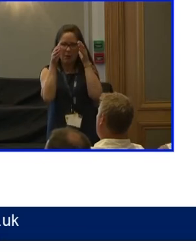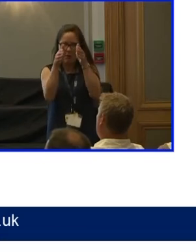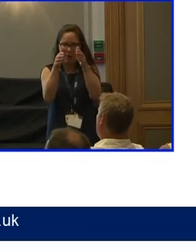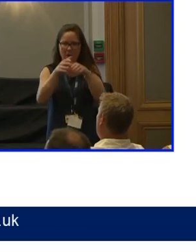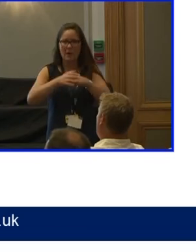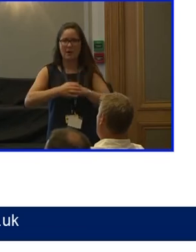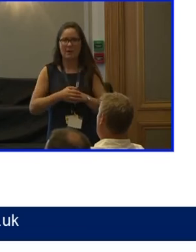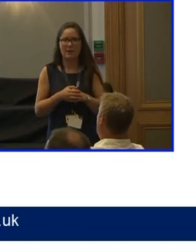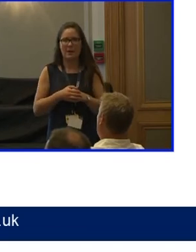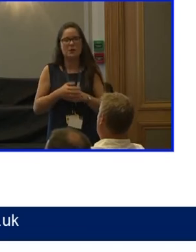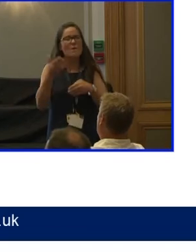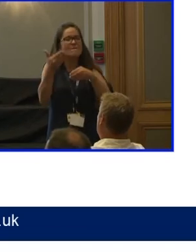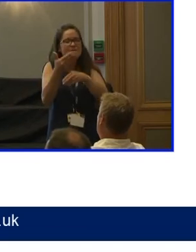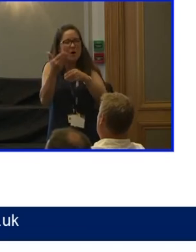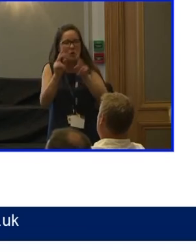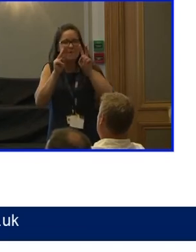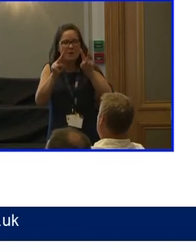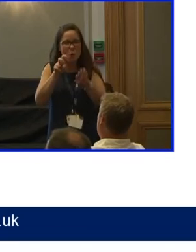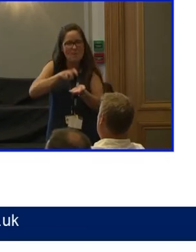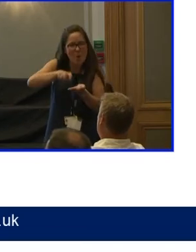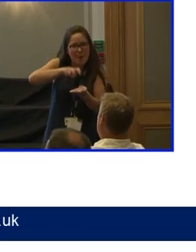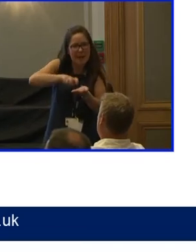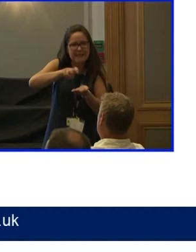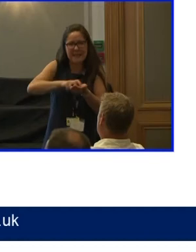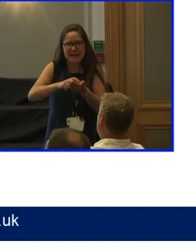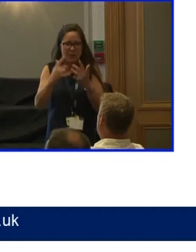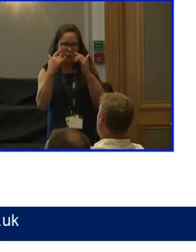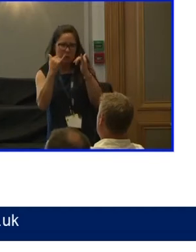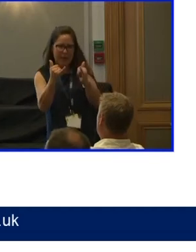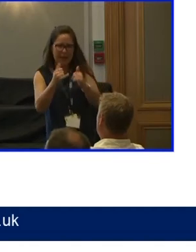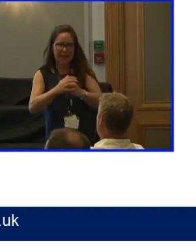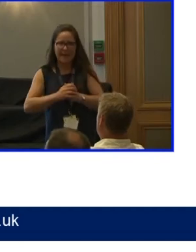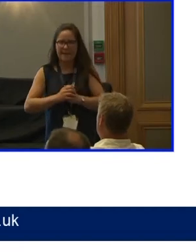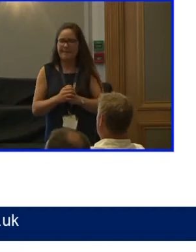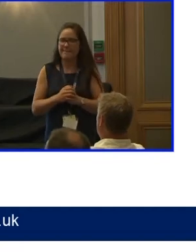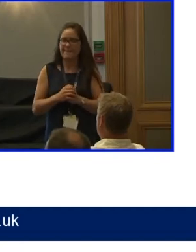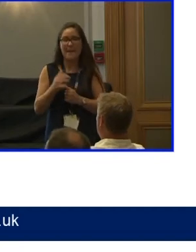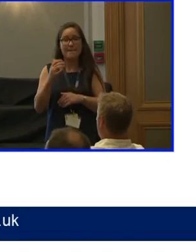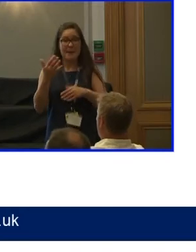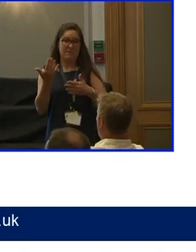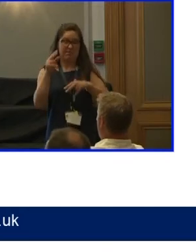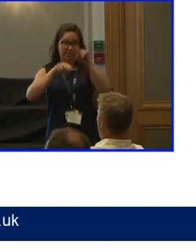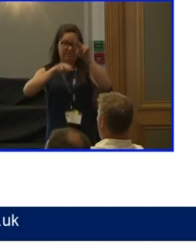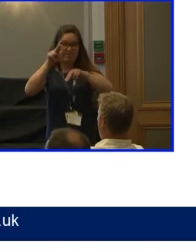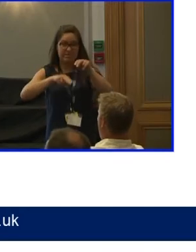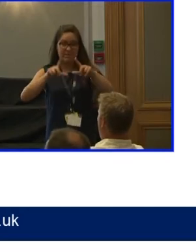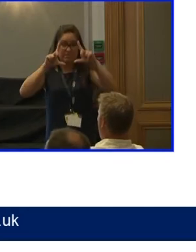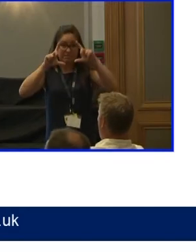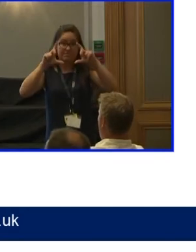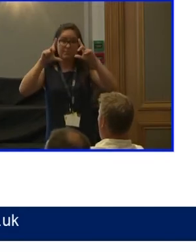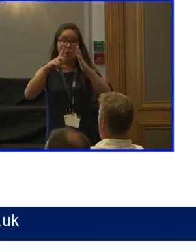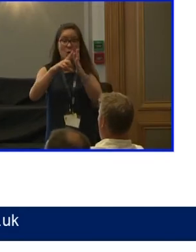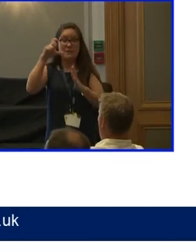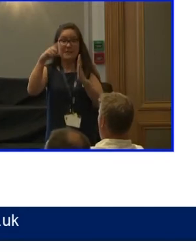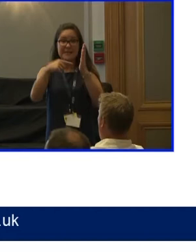how functional vision changes. Objective measures may include different forms of retinal imaging, so optical coherence tomography or OCT,